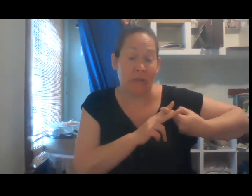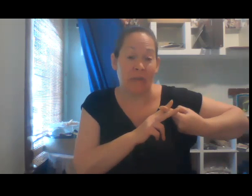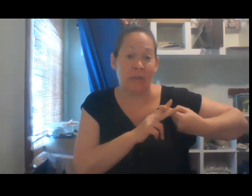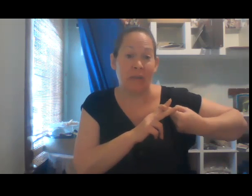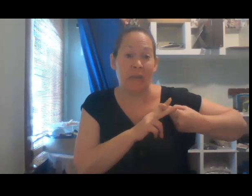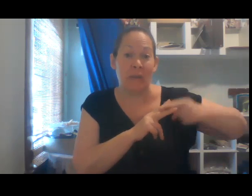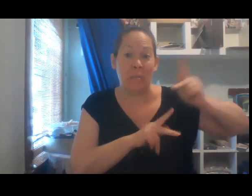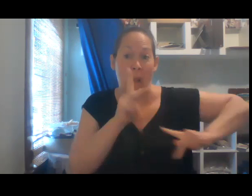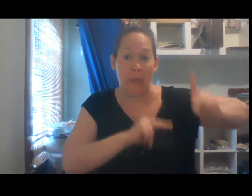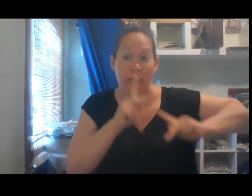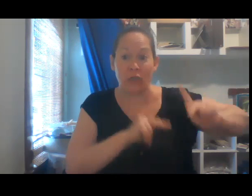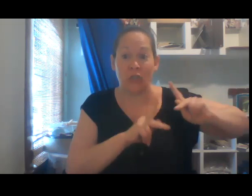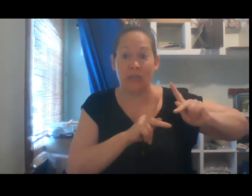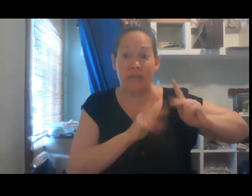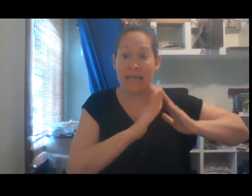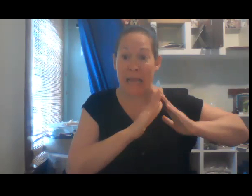is